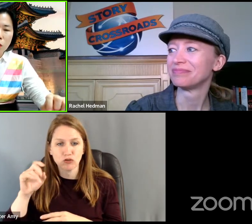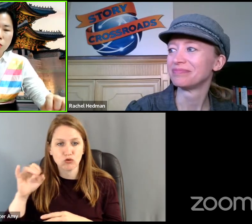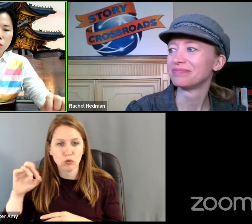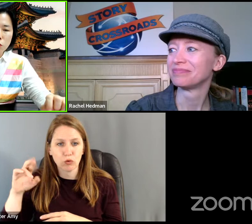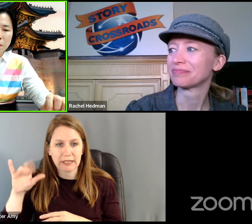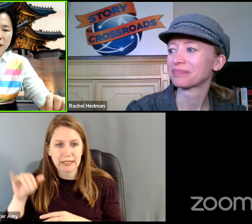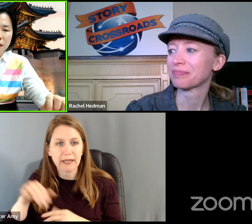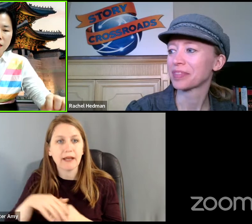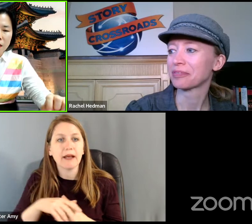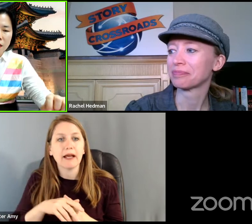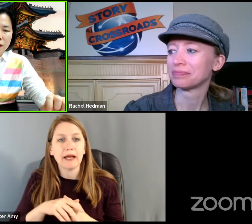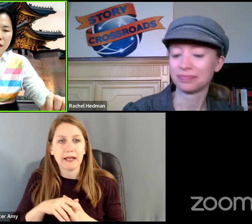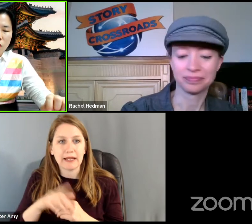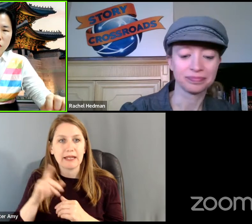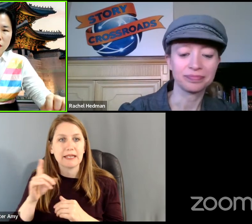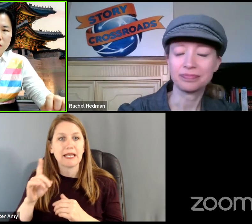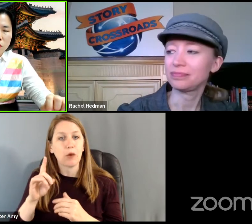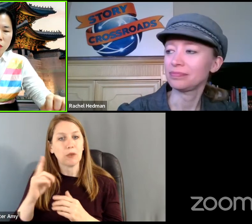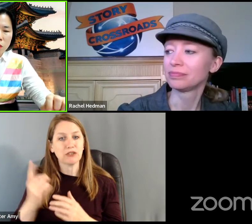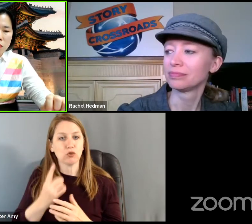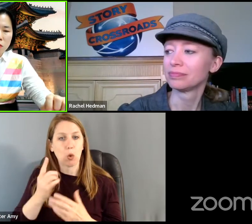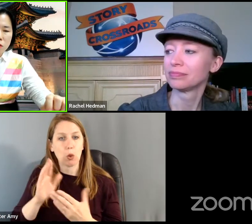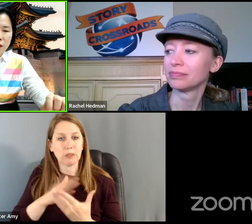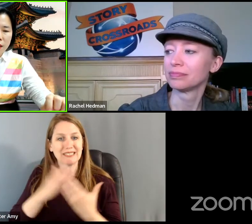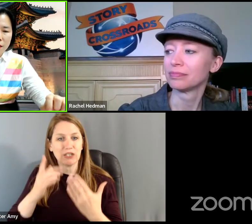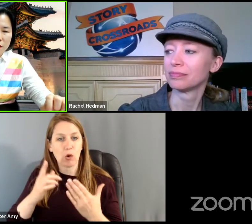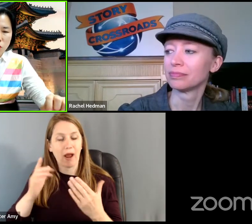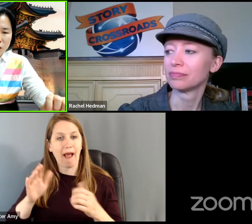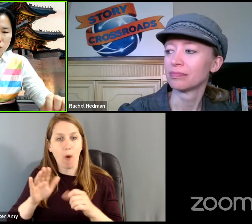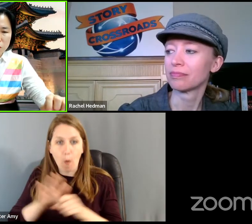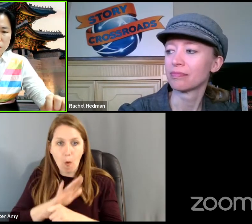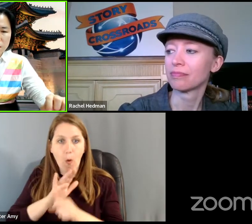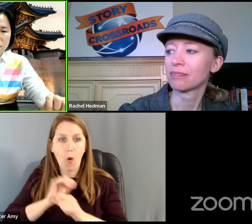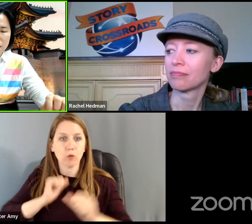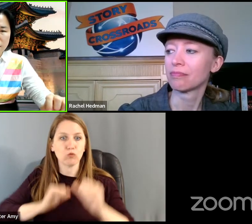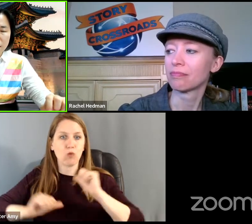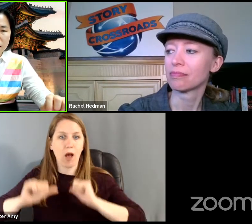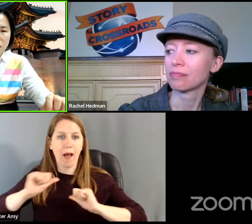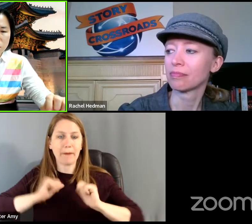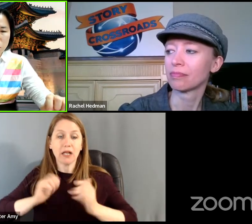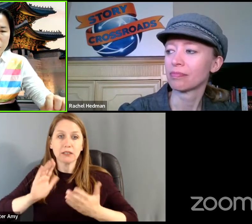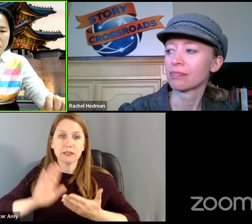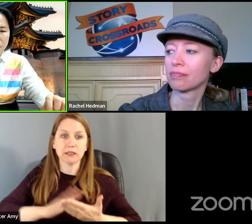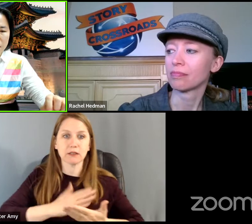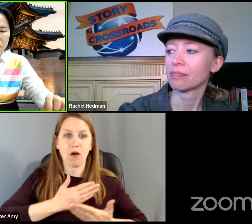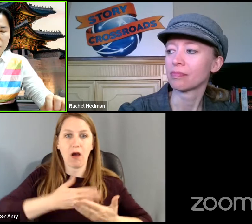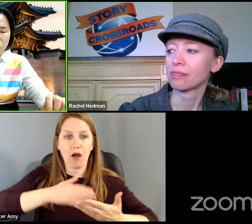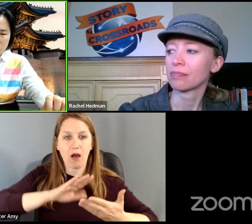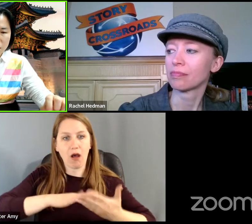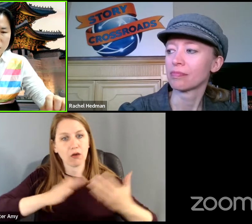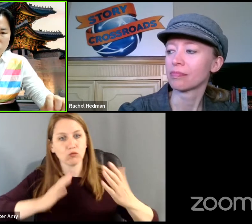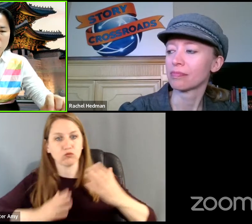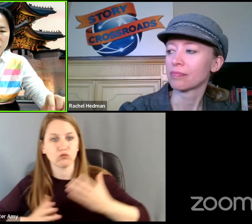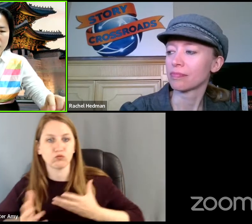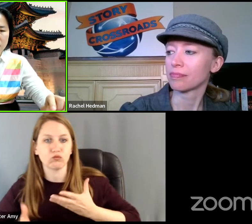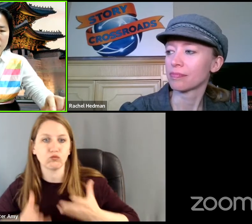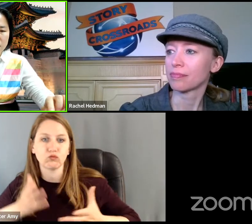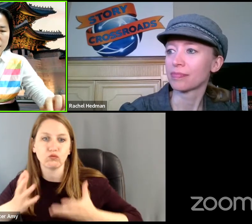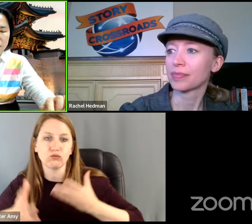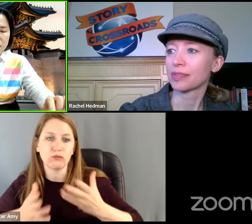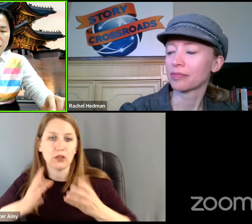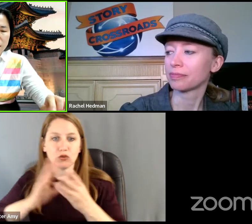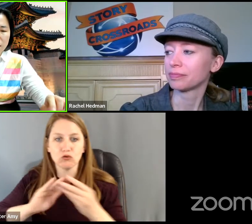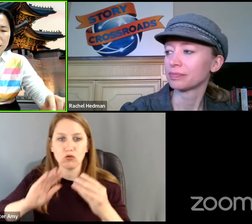performed the whole drama with songs and gestures and telling a story. Great